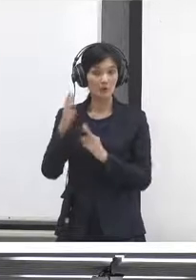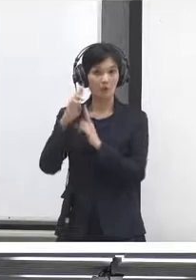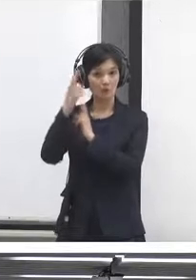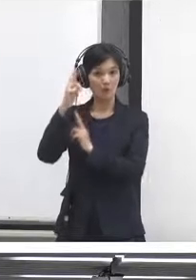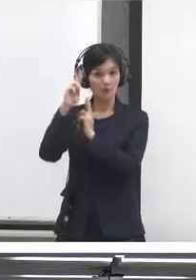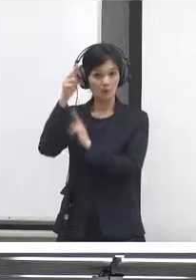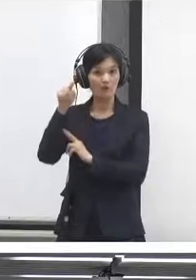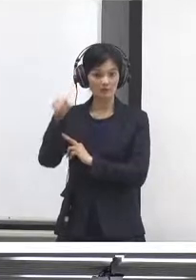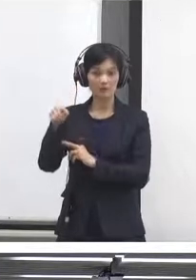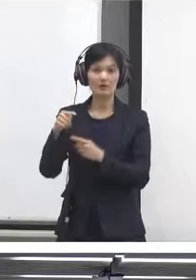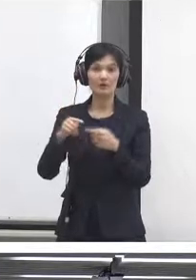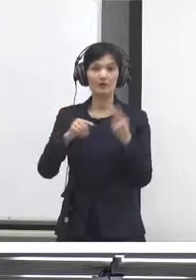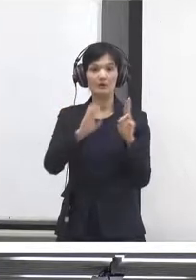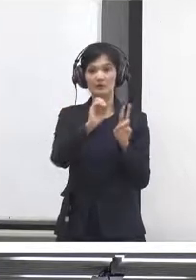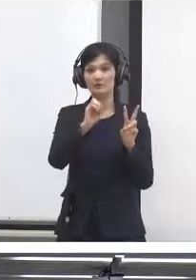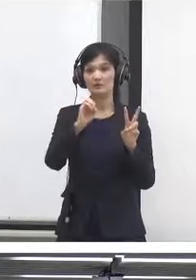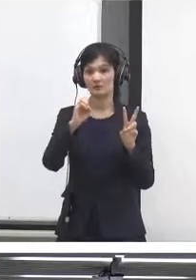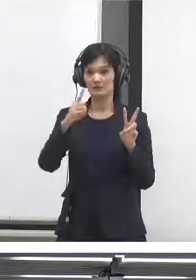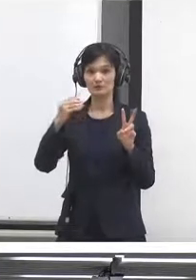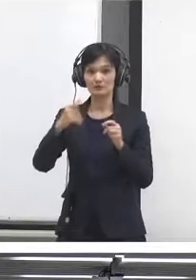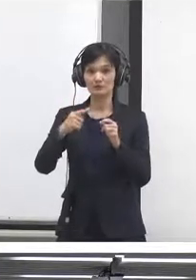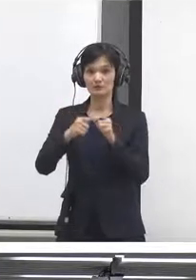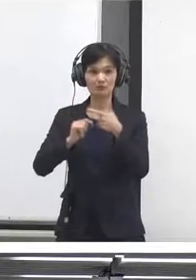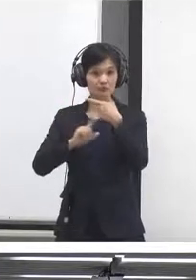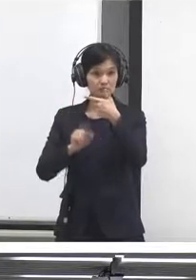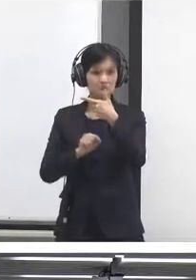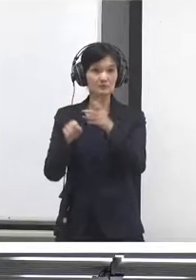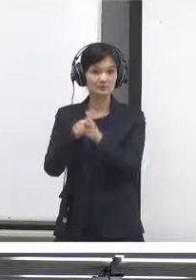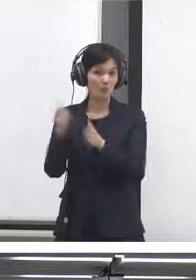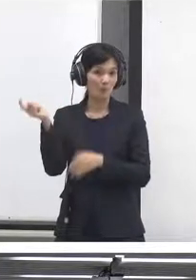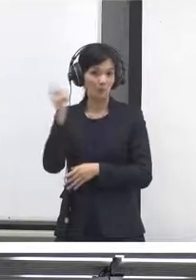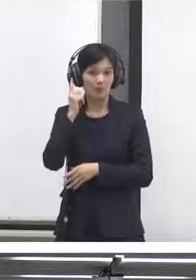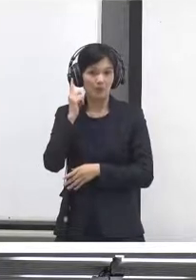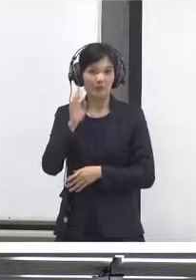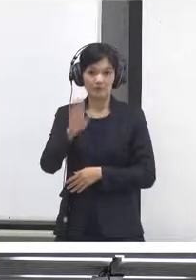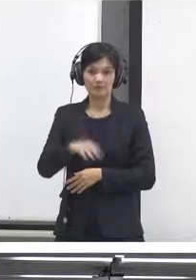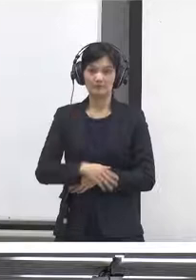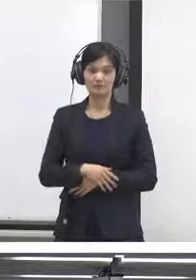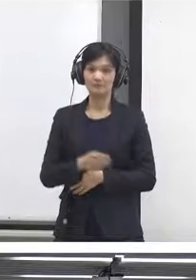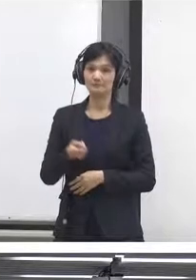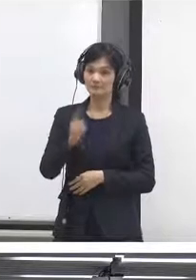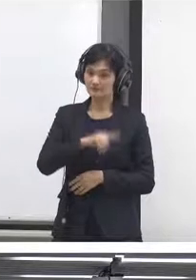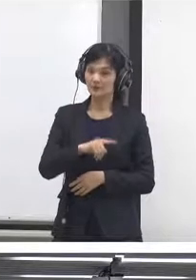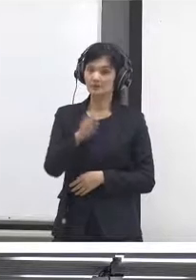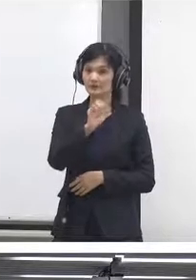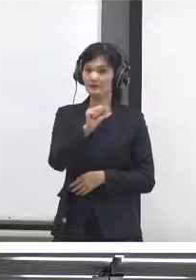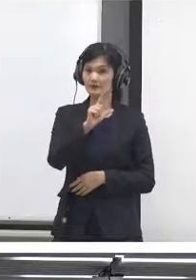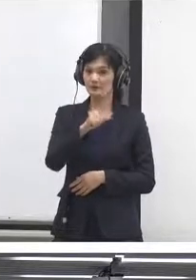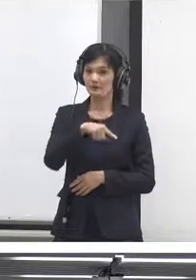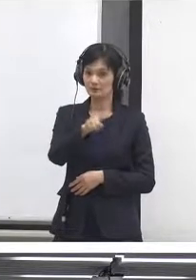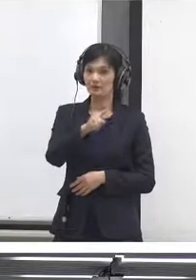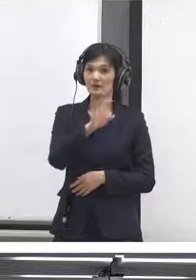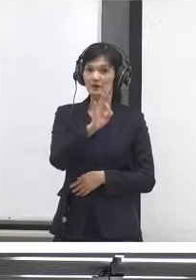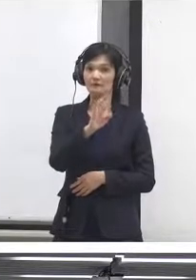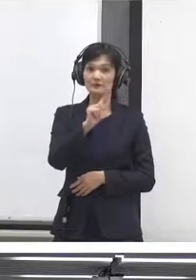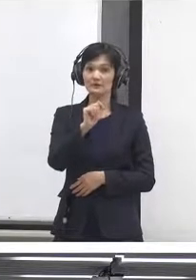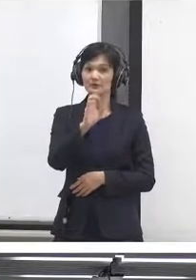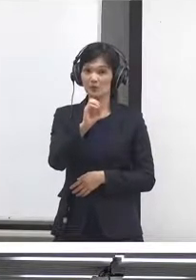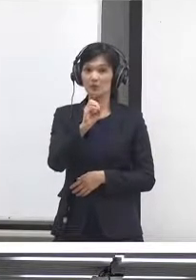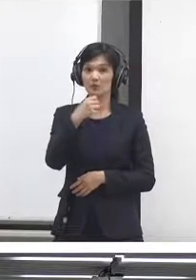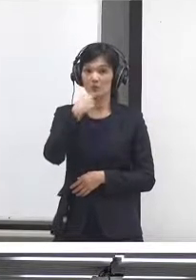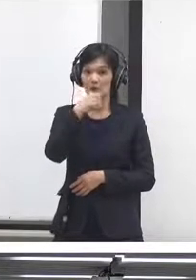2019. Later, when SL visited to FTO Tainan in December of the same